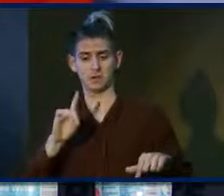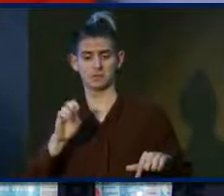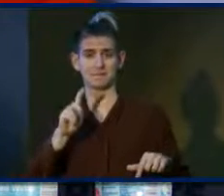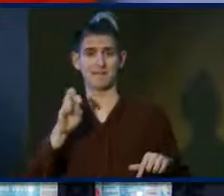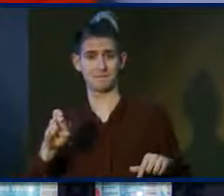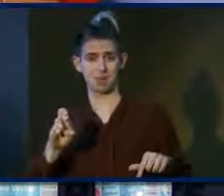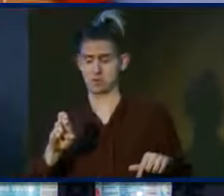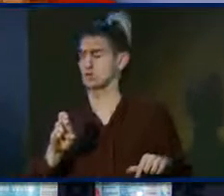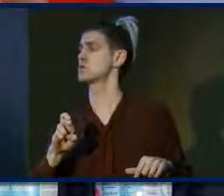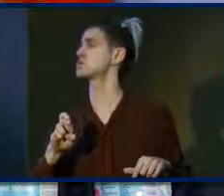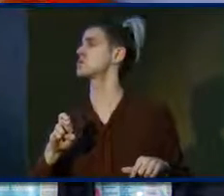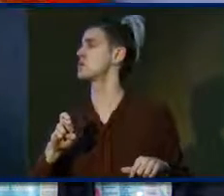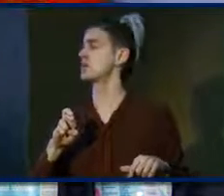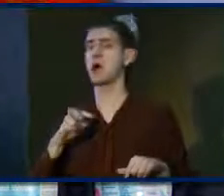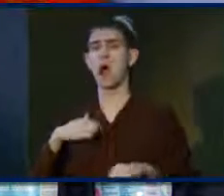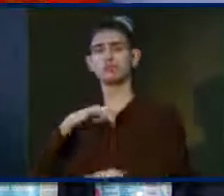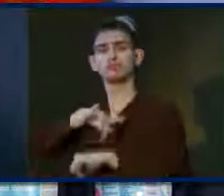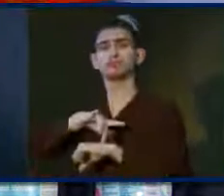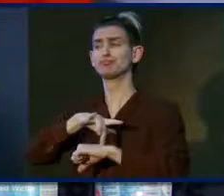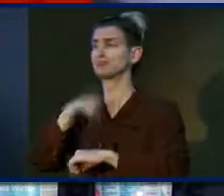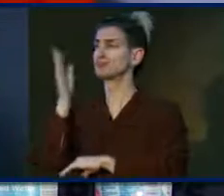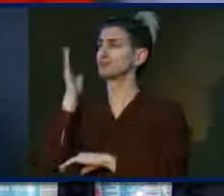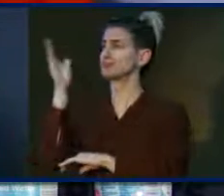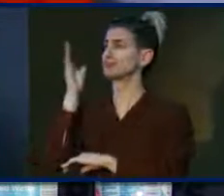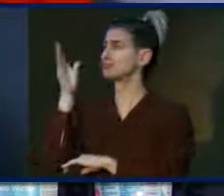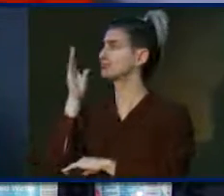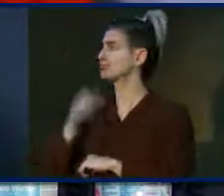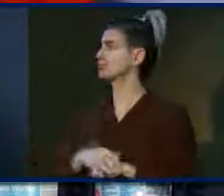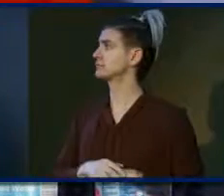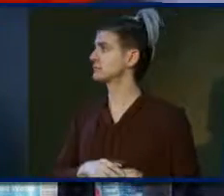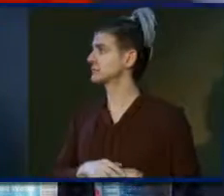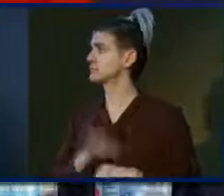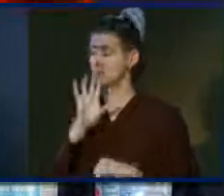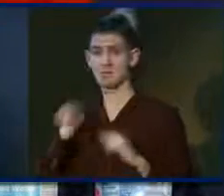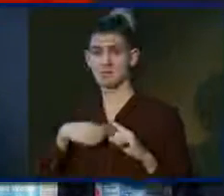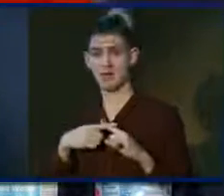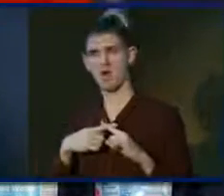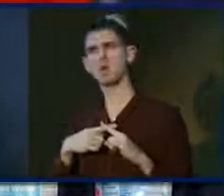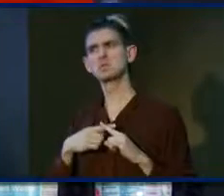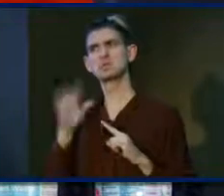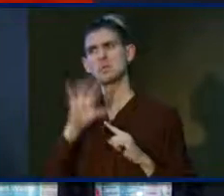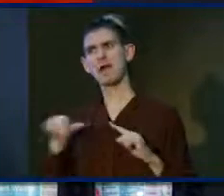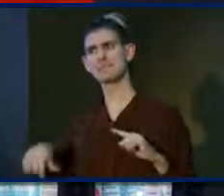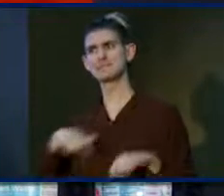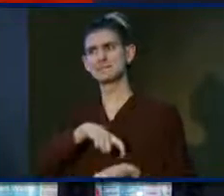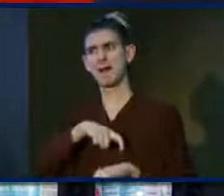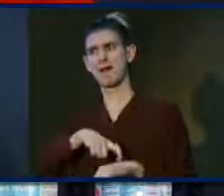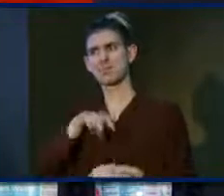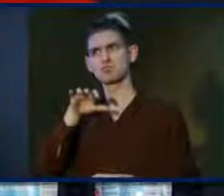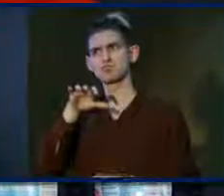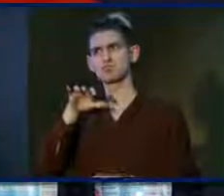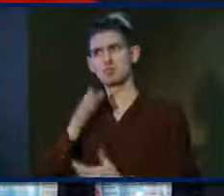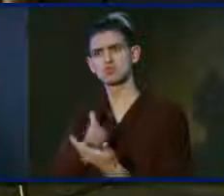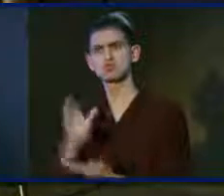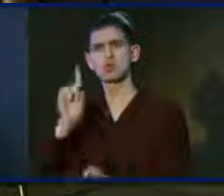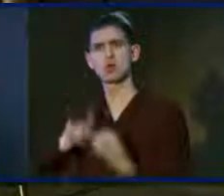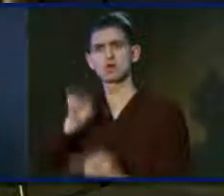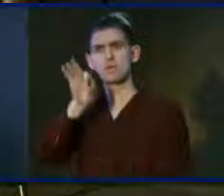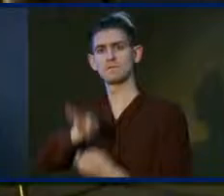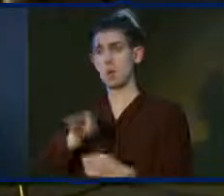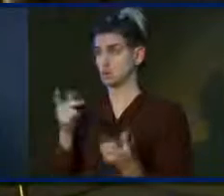for, about this time now, to vote. And I just suggested to them to go